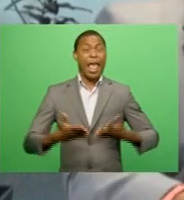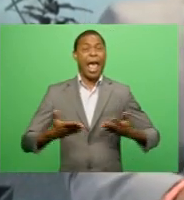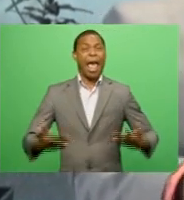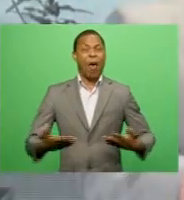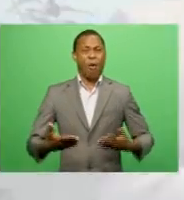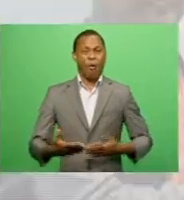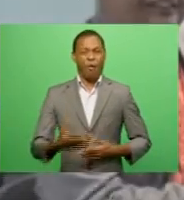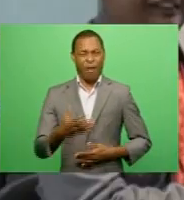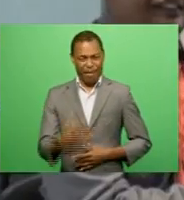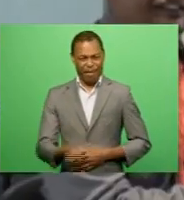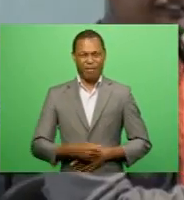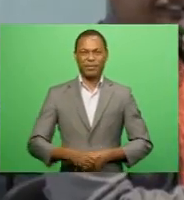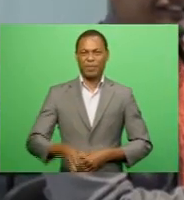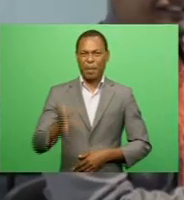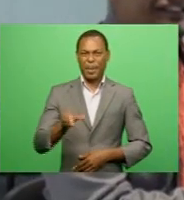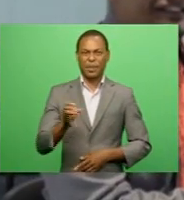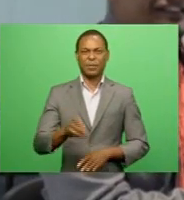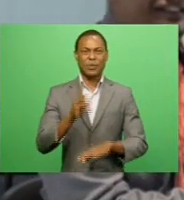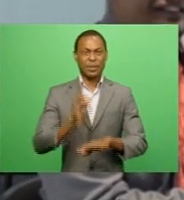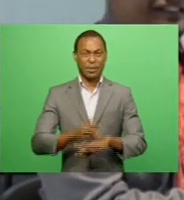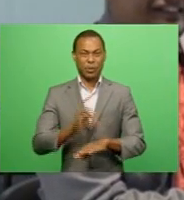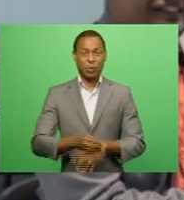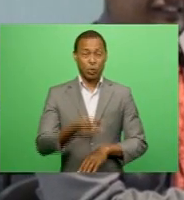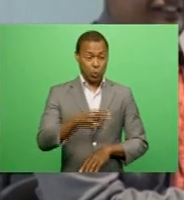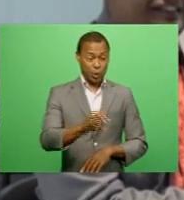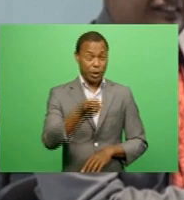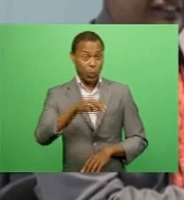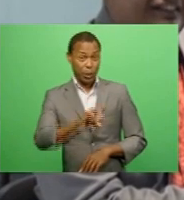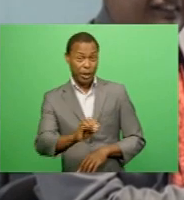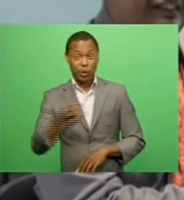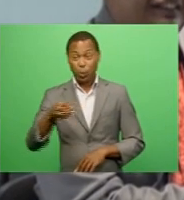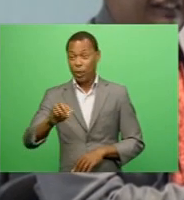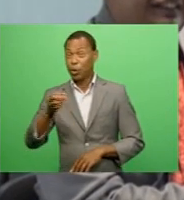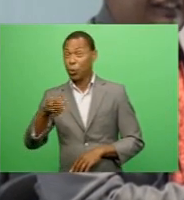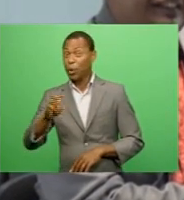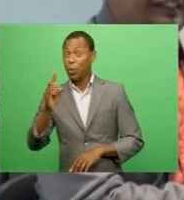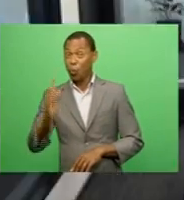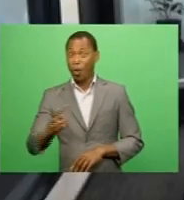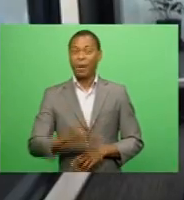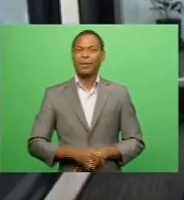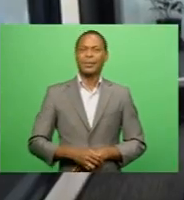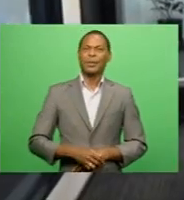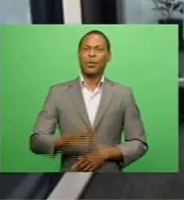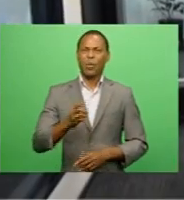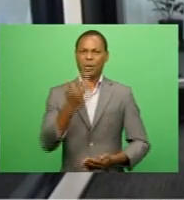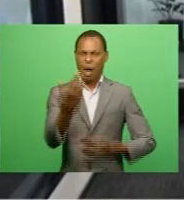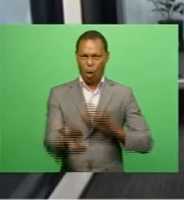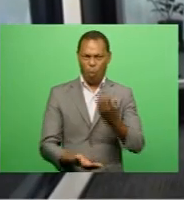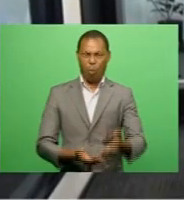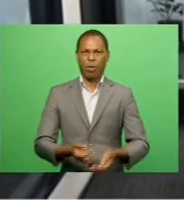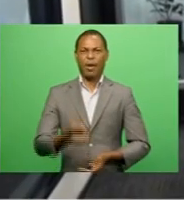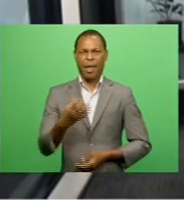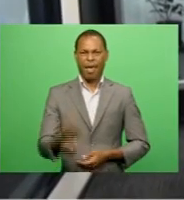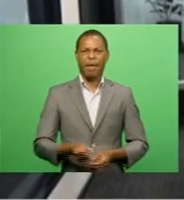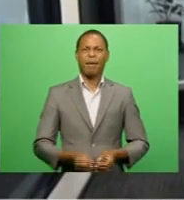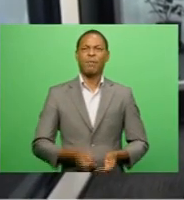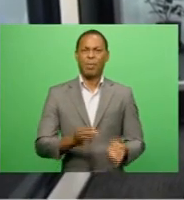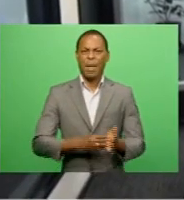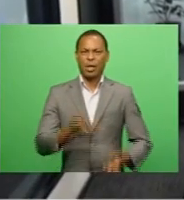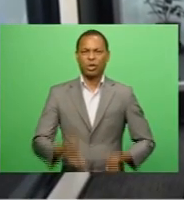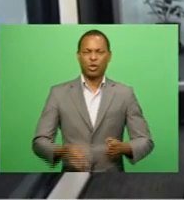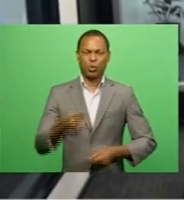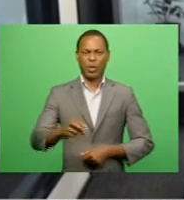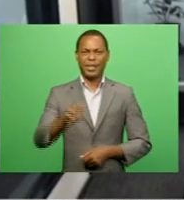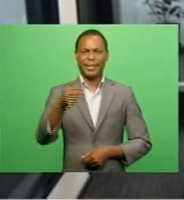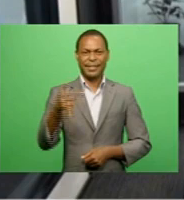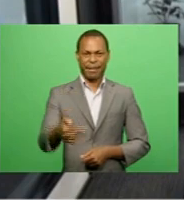with disability. The 2020-2021 National Disability Awards will be held on March 27 at the